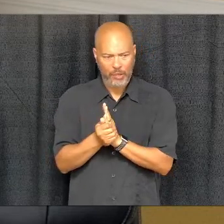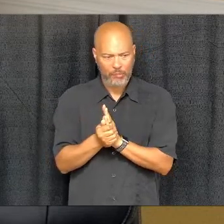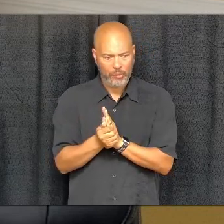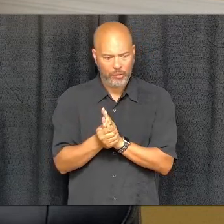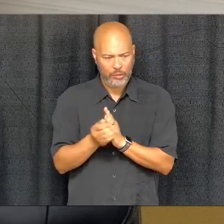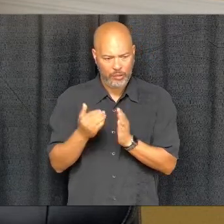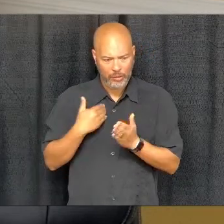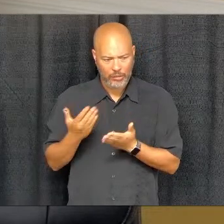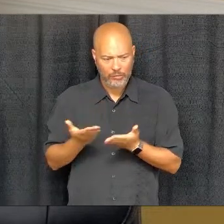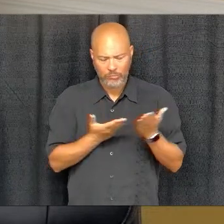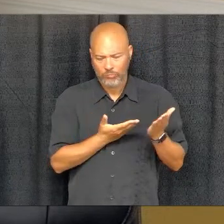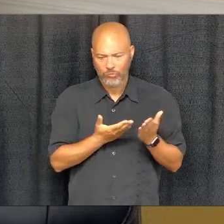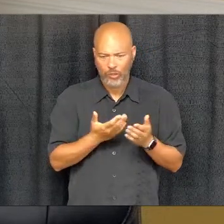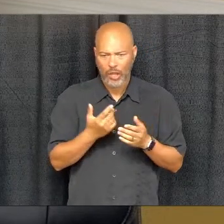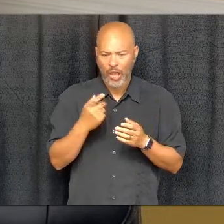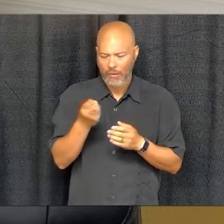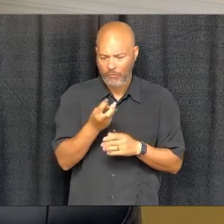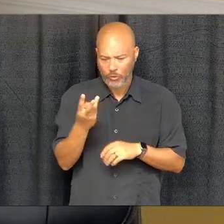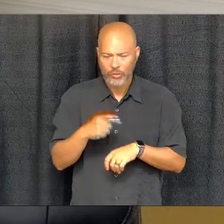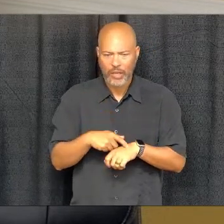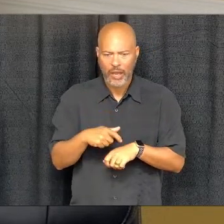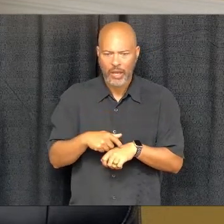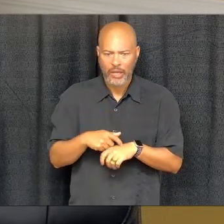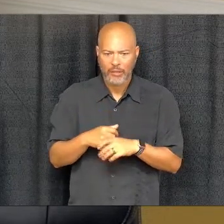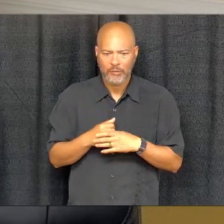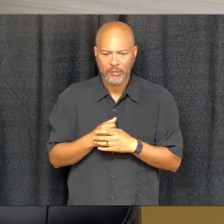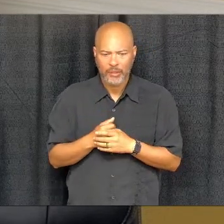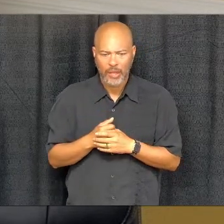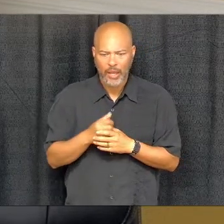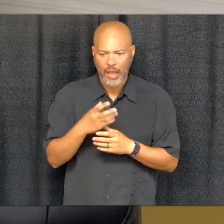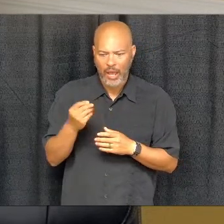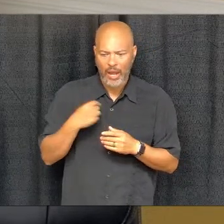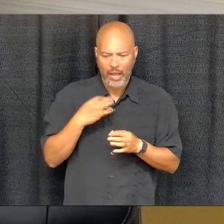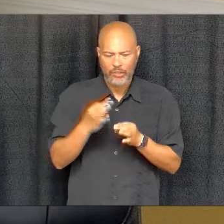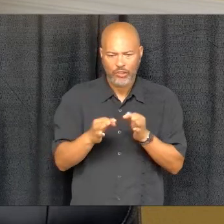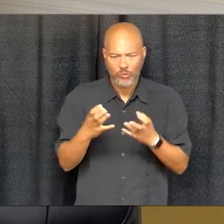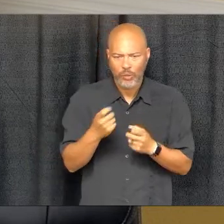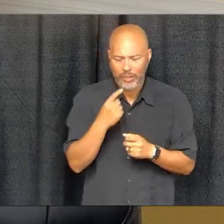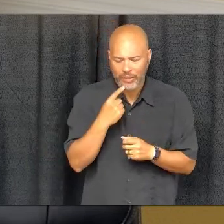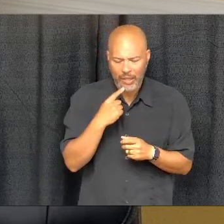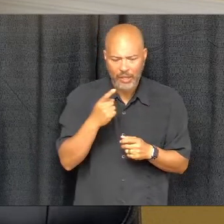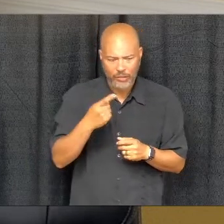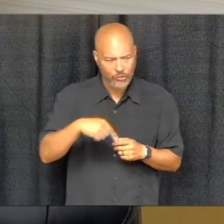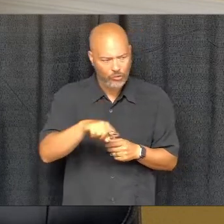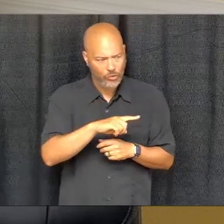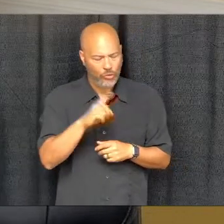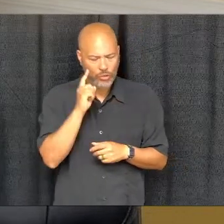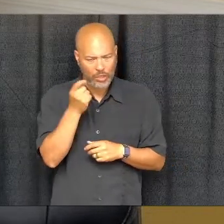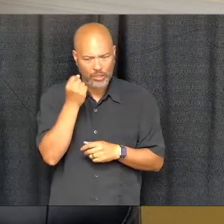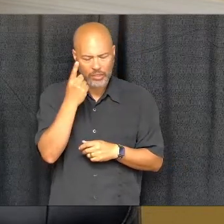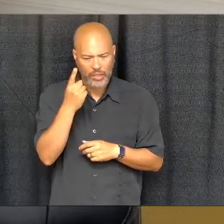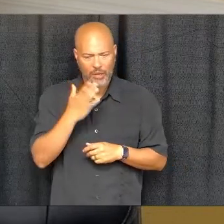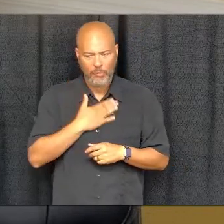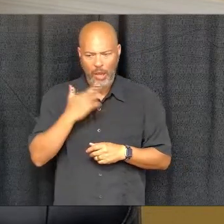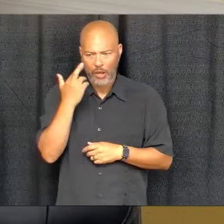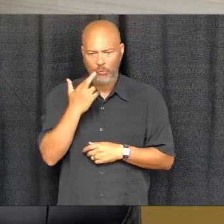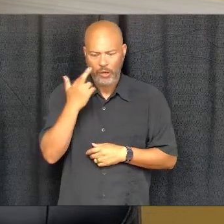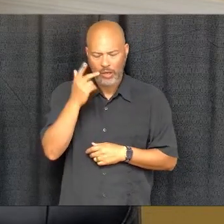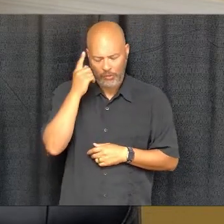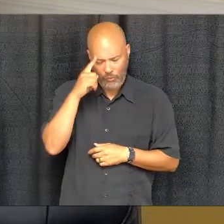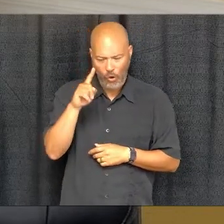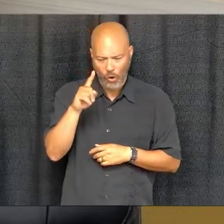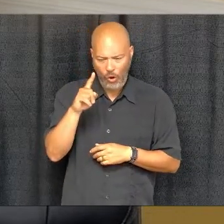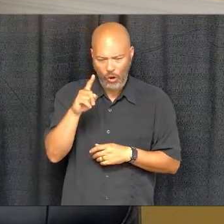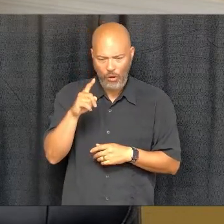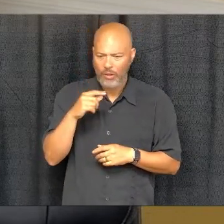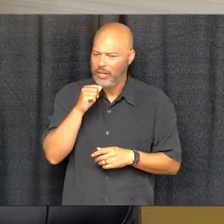this council a couple of times. And I just wanted to make sure you all understood my reason for pushing this. It